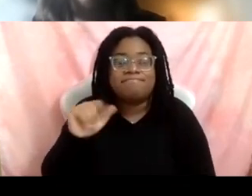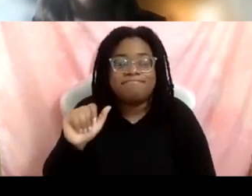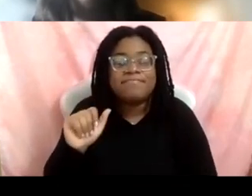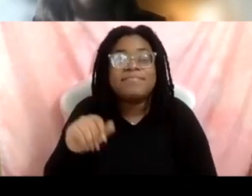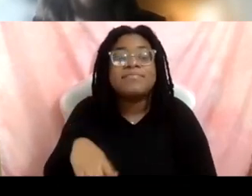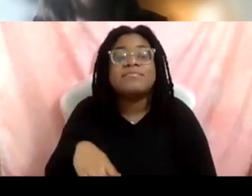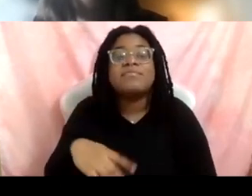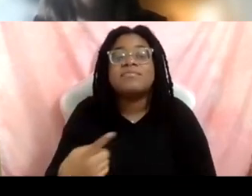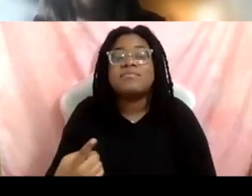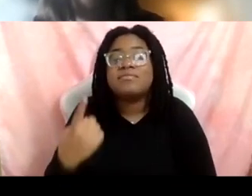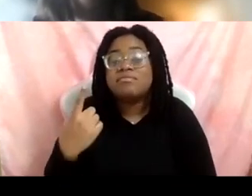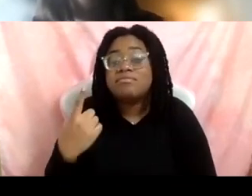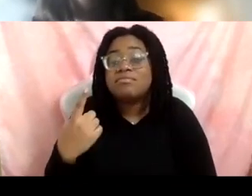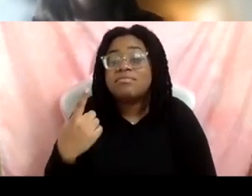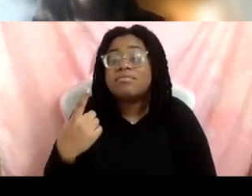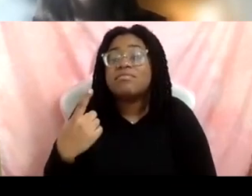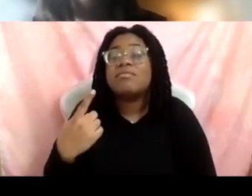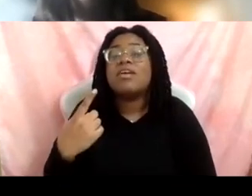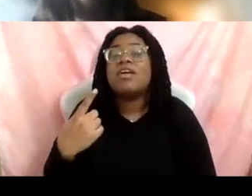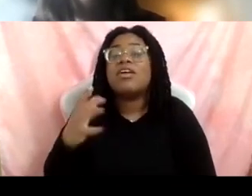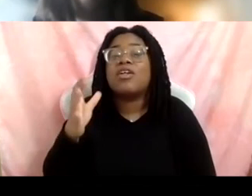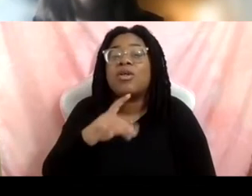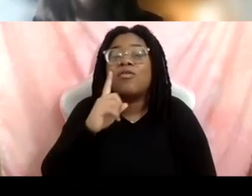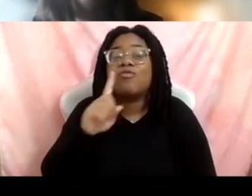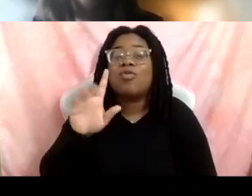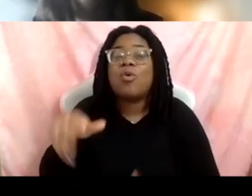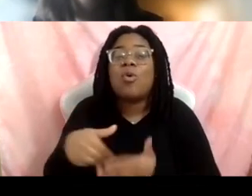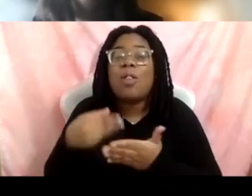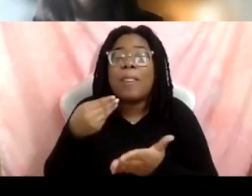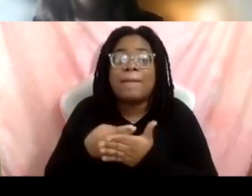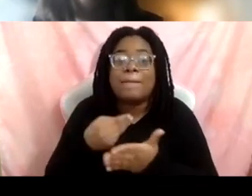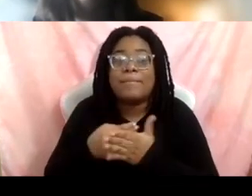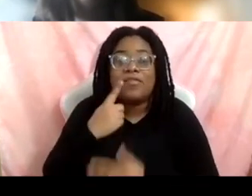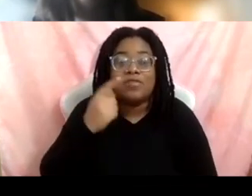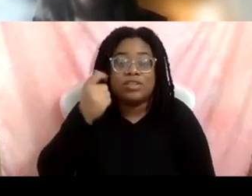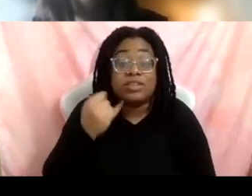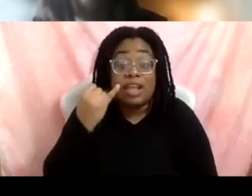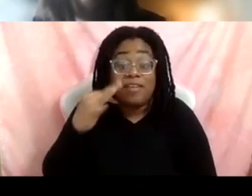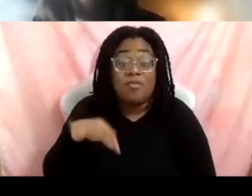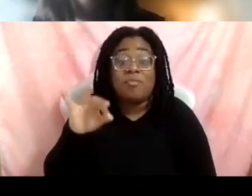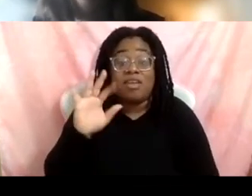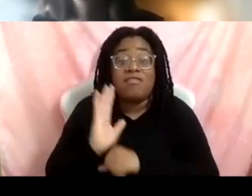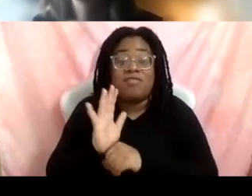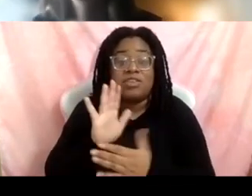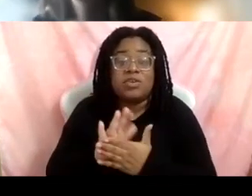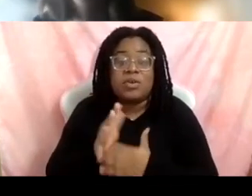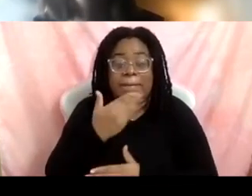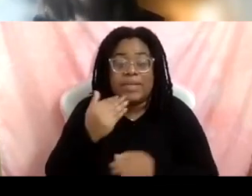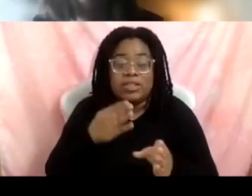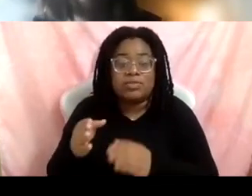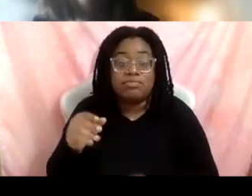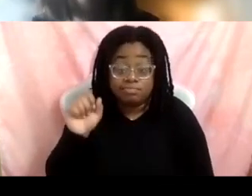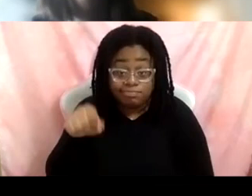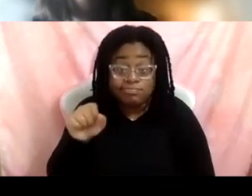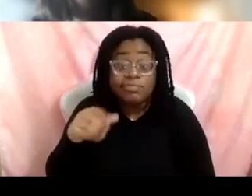one, look for all the money you can for scholarships if you decide that film school is the best route for you, because there is